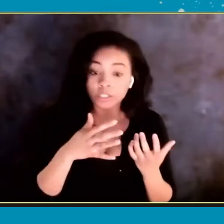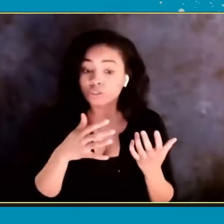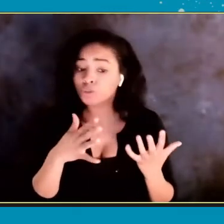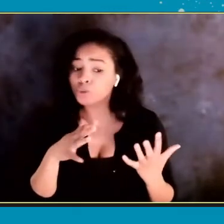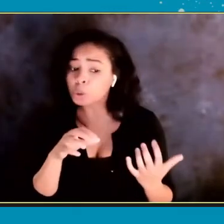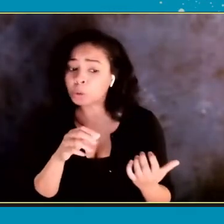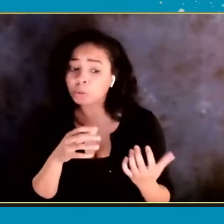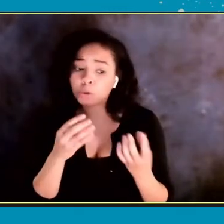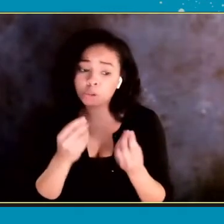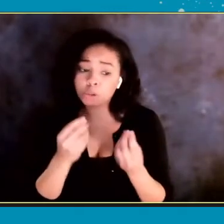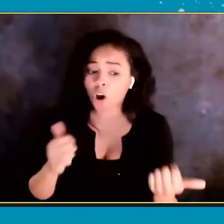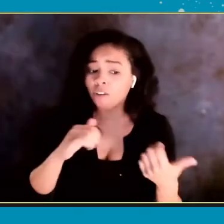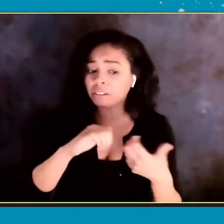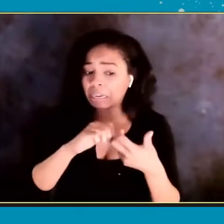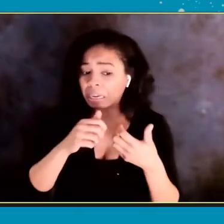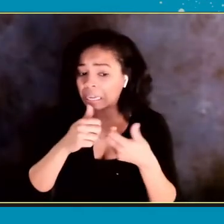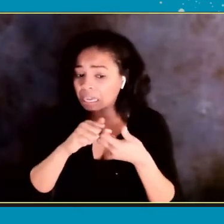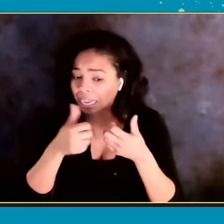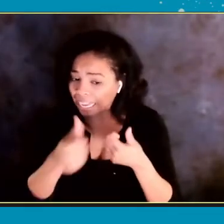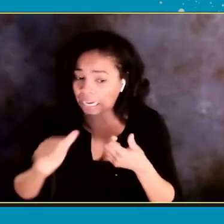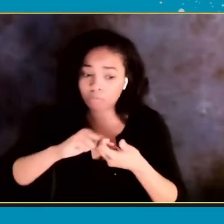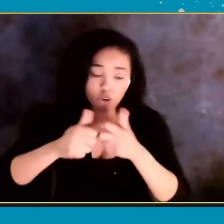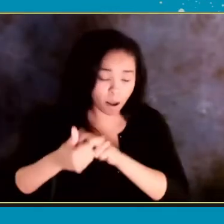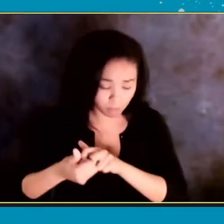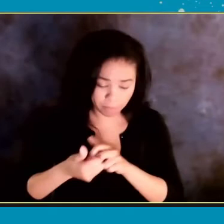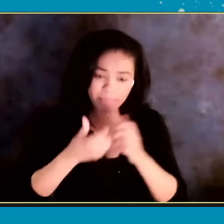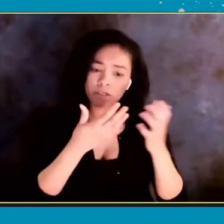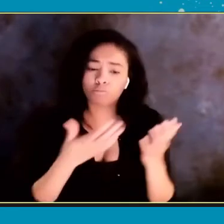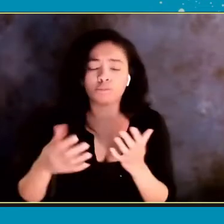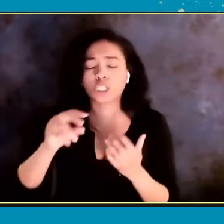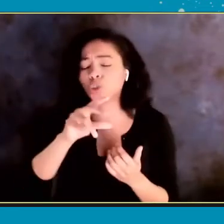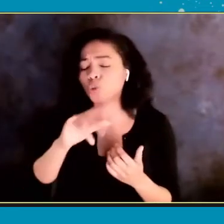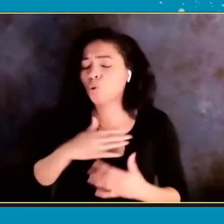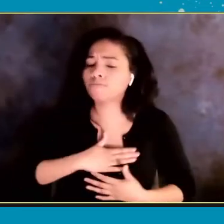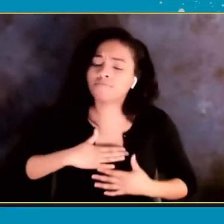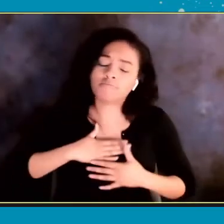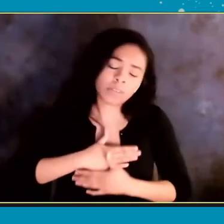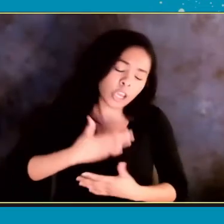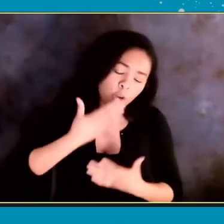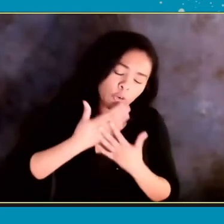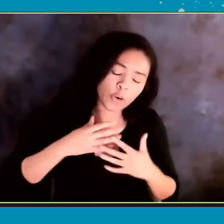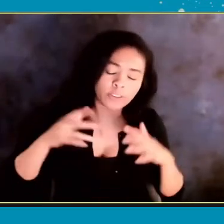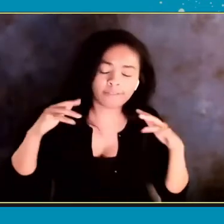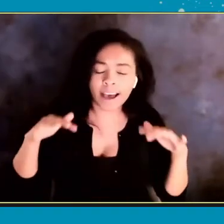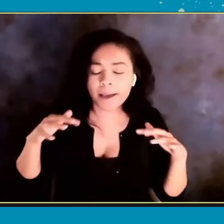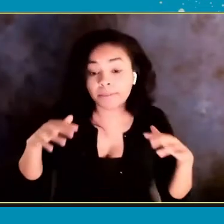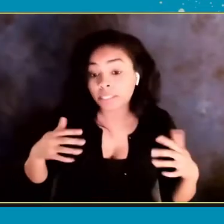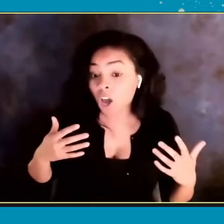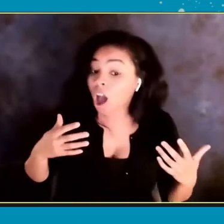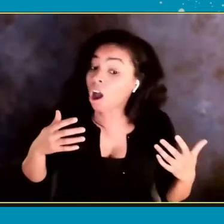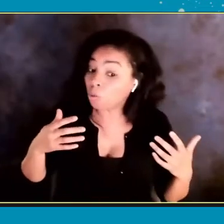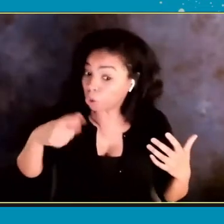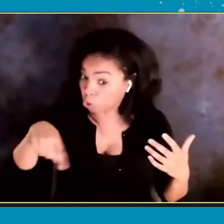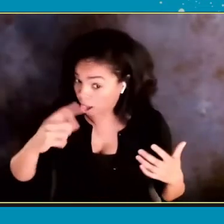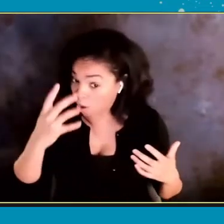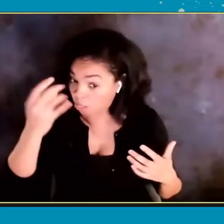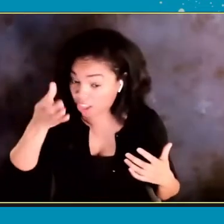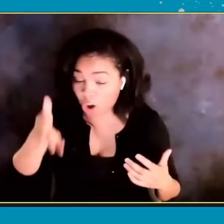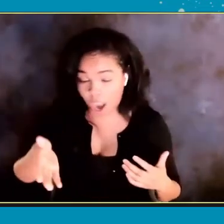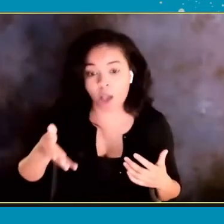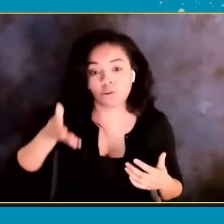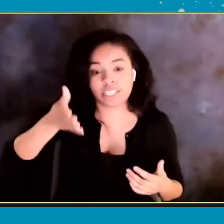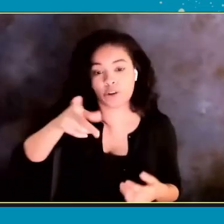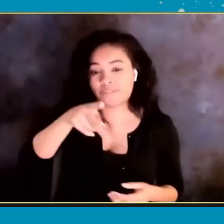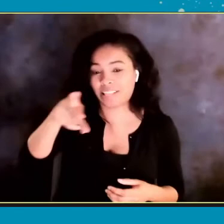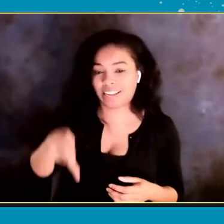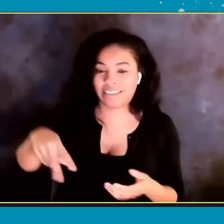potential conflict, bring joy and good vibes. Were you out there? I was out there. I was in Philadelphia at a dance party. It's a lot of